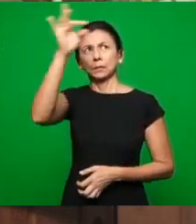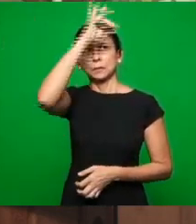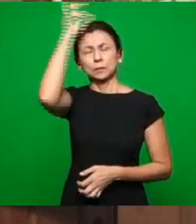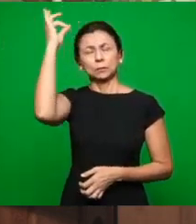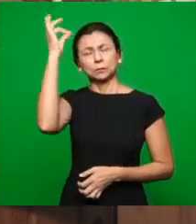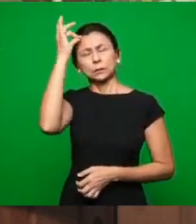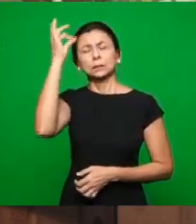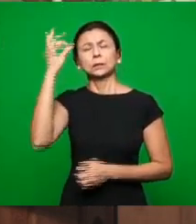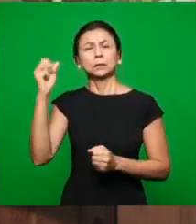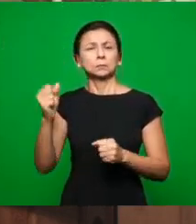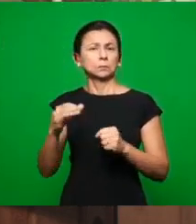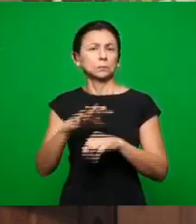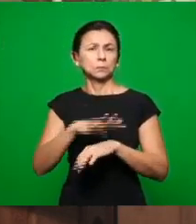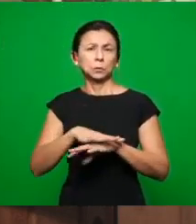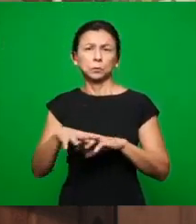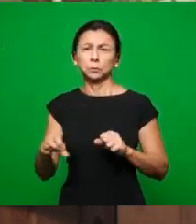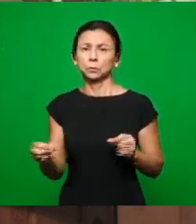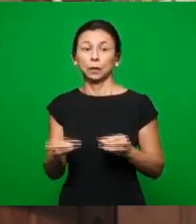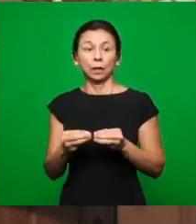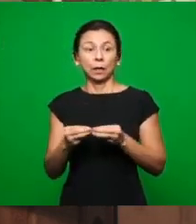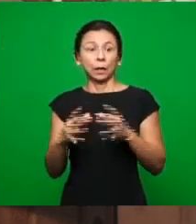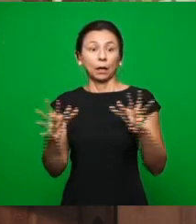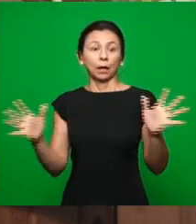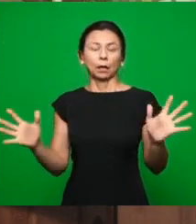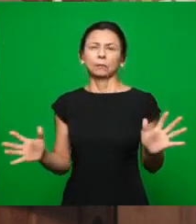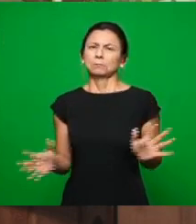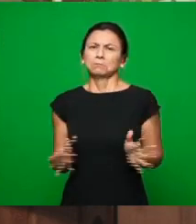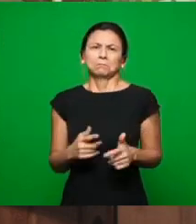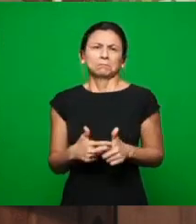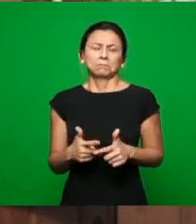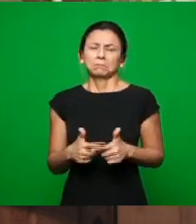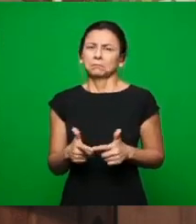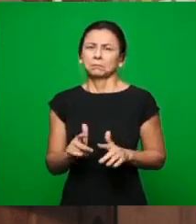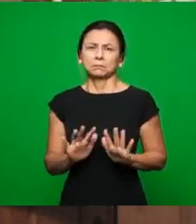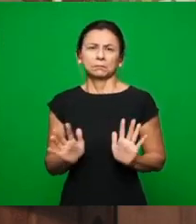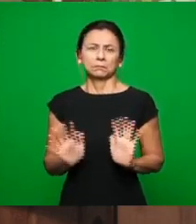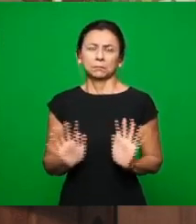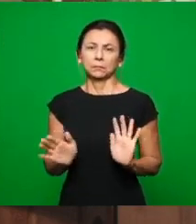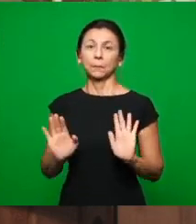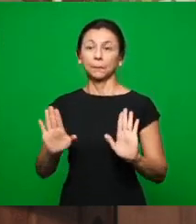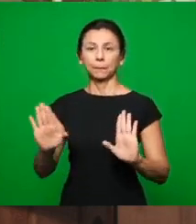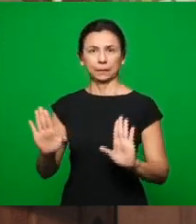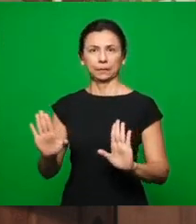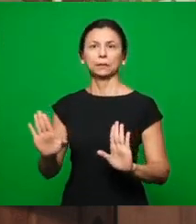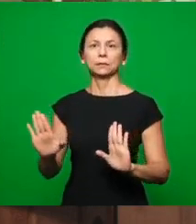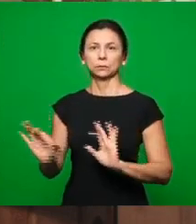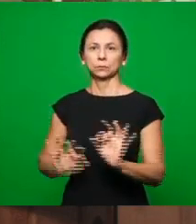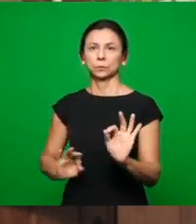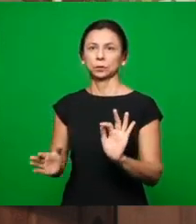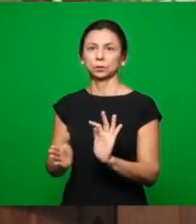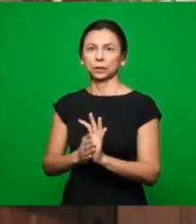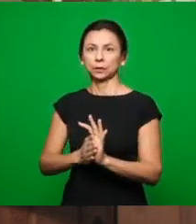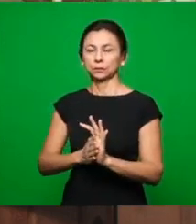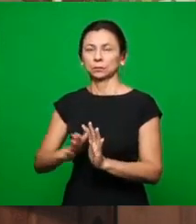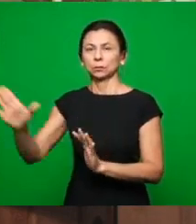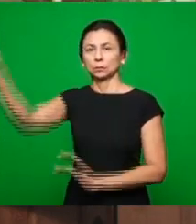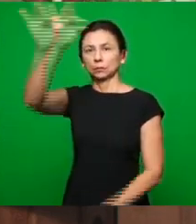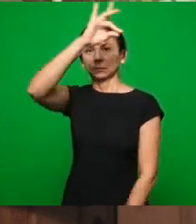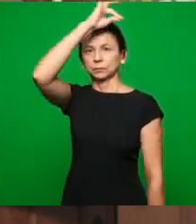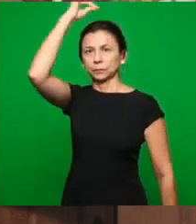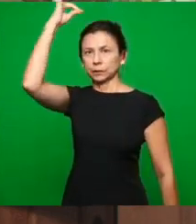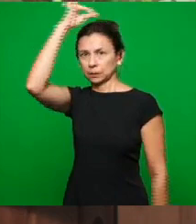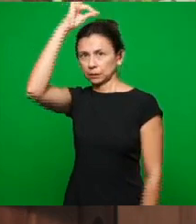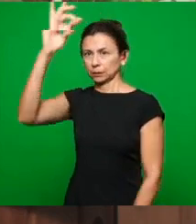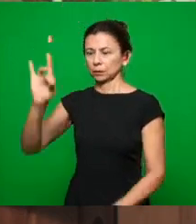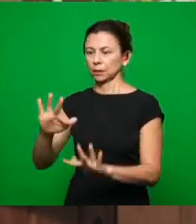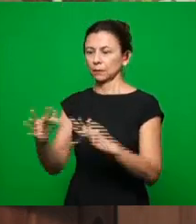order to make miracles and cures, and that's all right. It doesn't cause any harm. But the work that the Holy Spirit wants